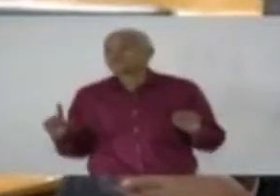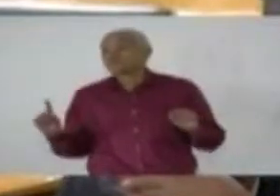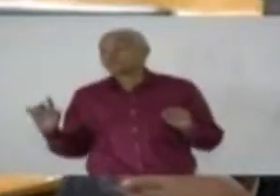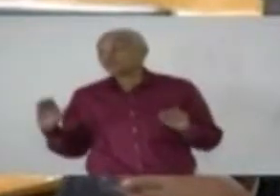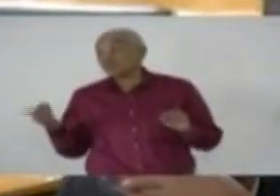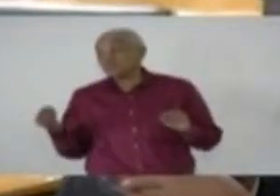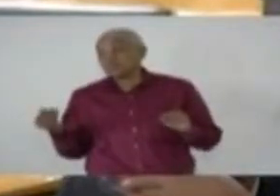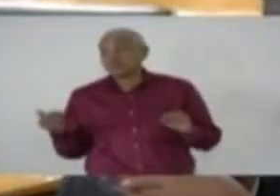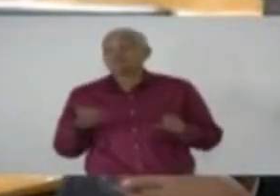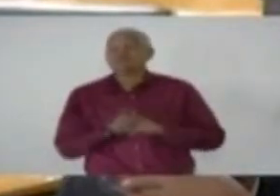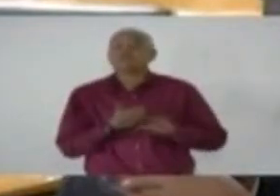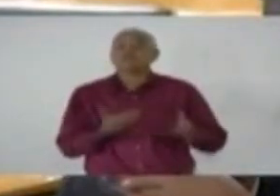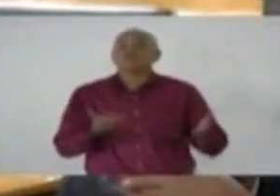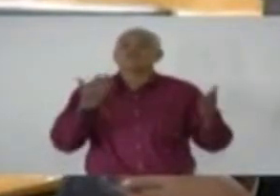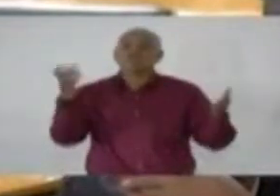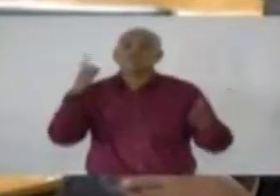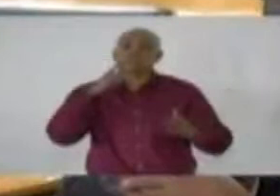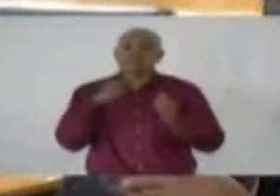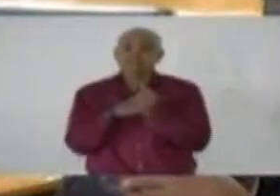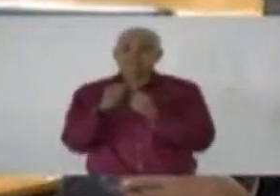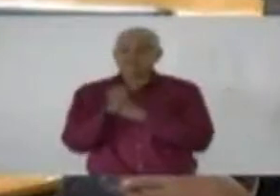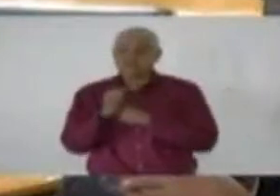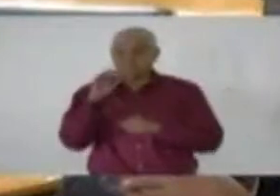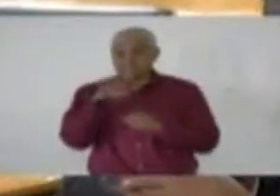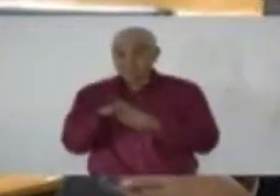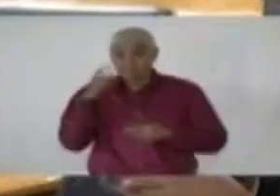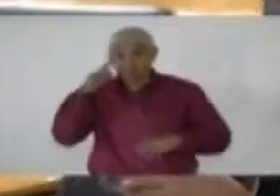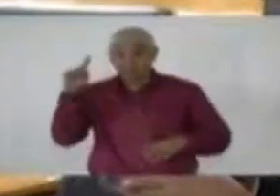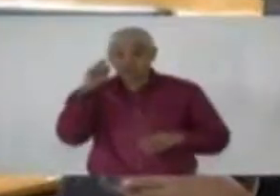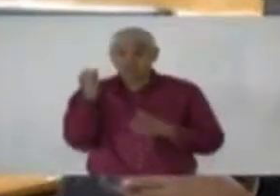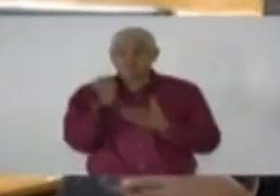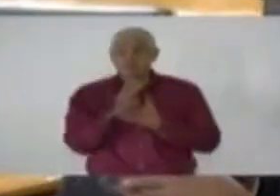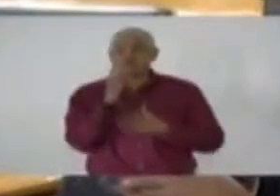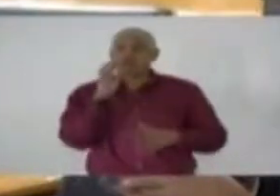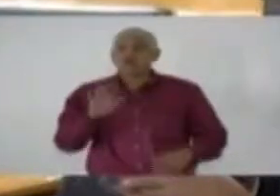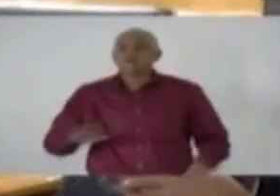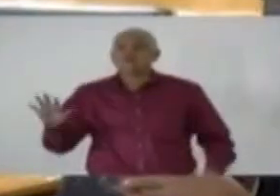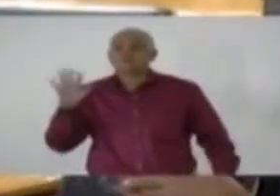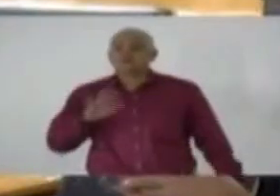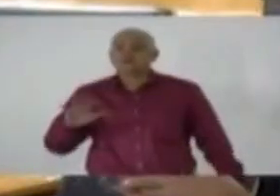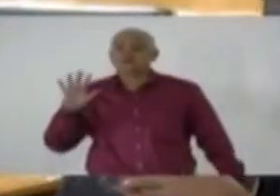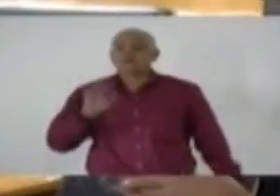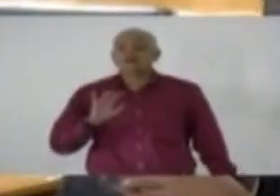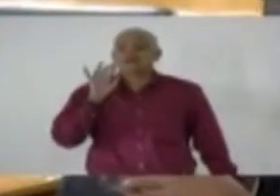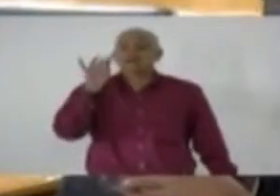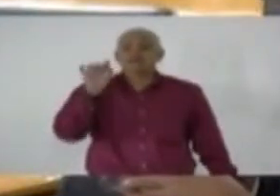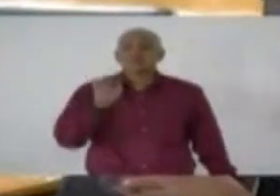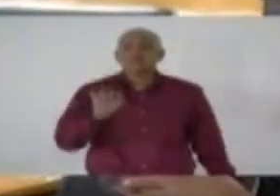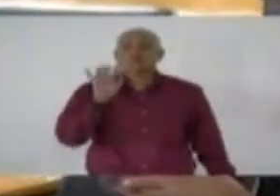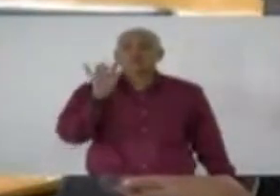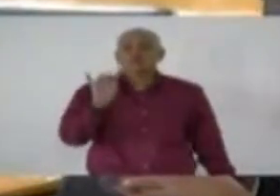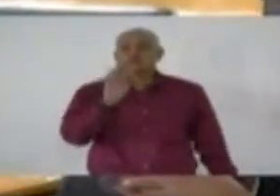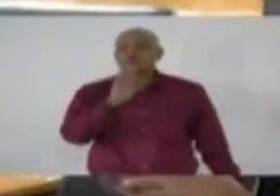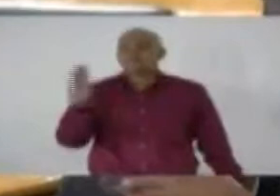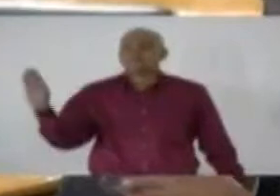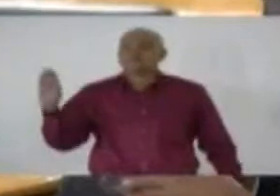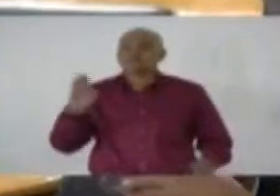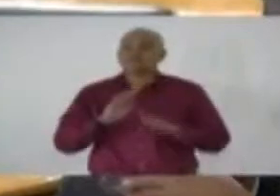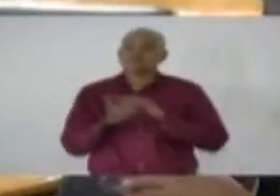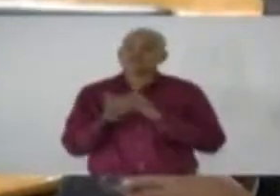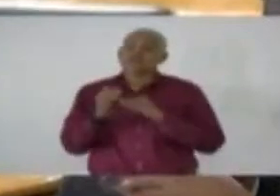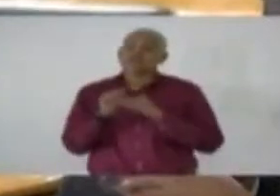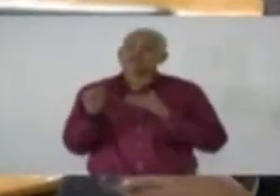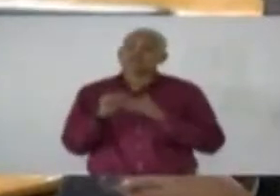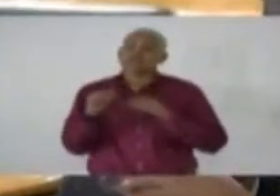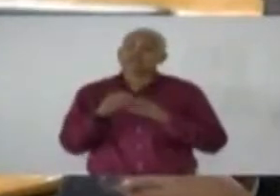by the Infrastructure Committee to Cabinet for its approval, is approximately $8.8 billion